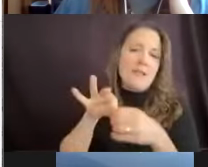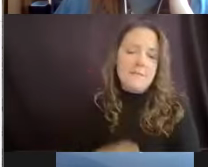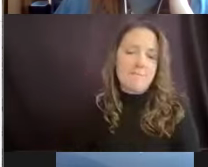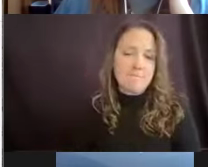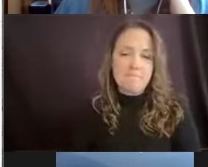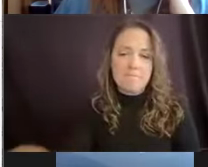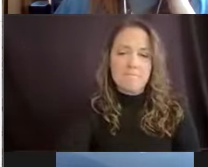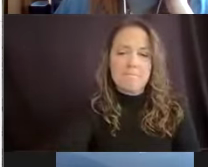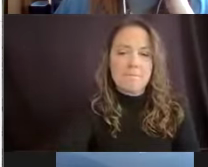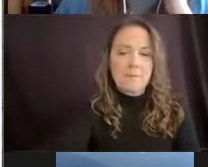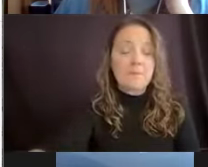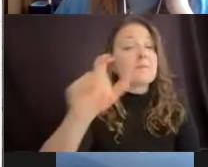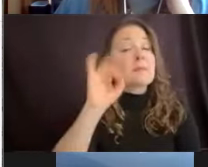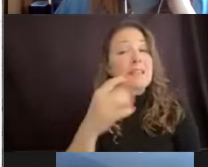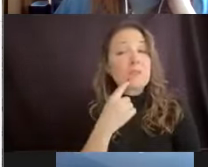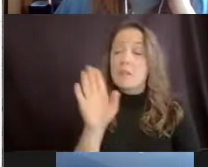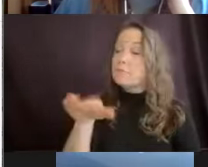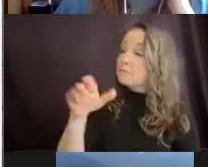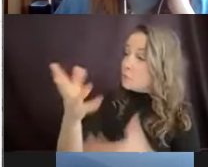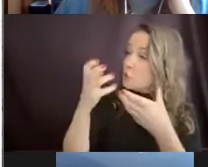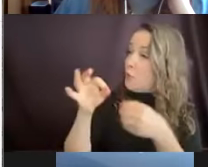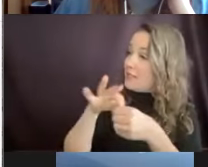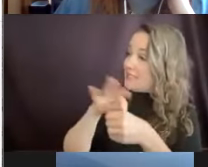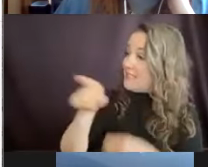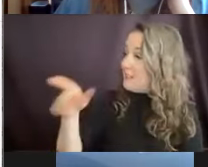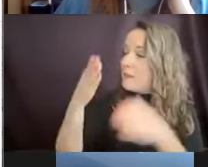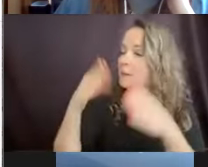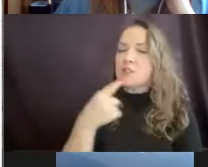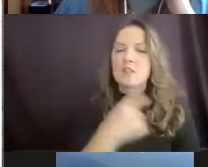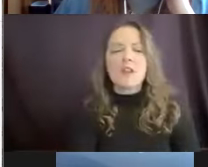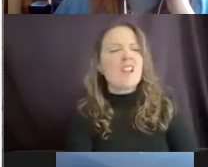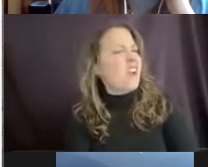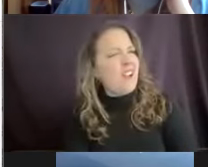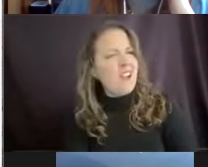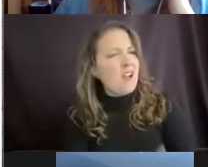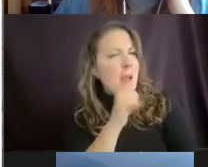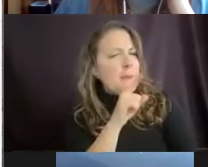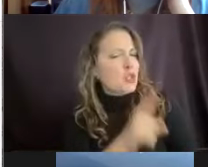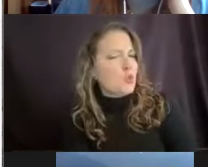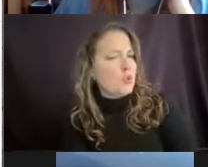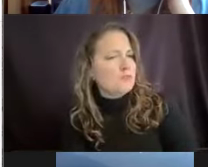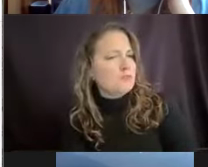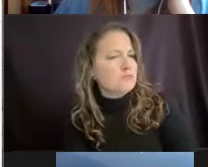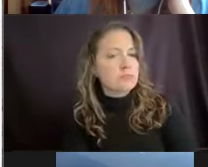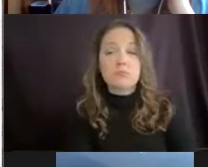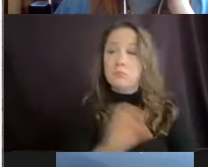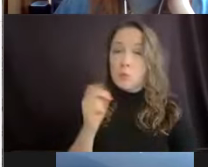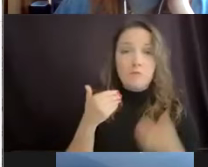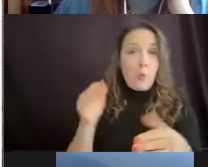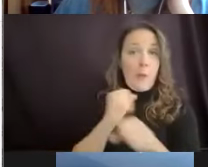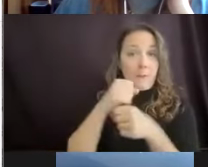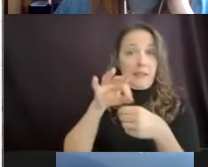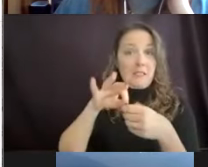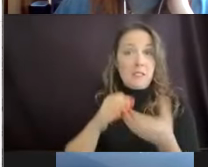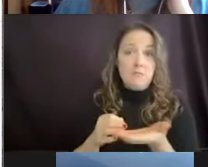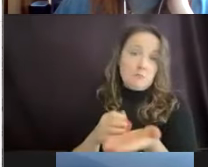you say, "Hey, would you like a cup of tea?" And they're like, I'm not really sure." Then you can make them a cup of tea, or